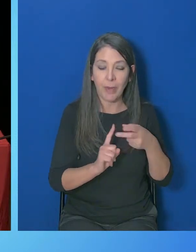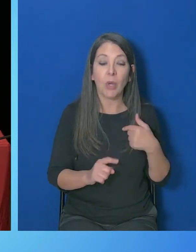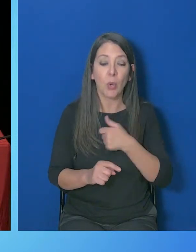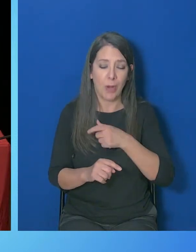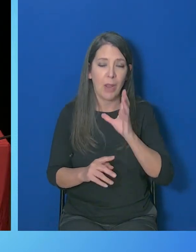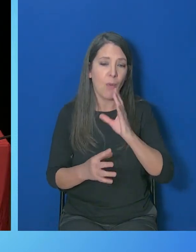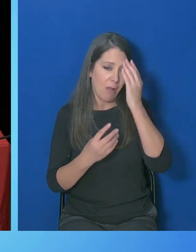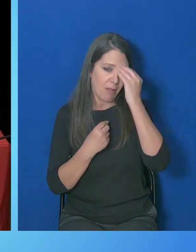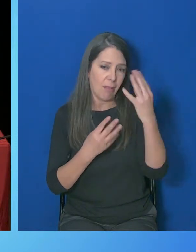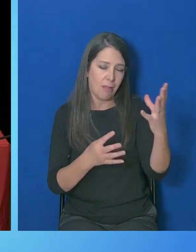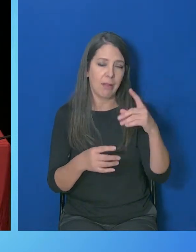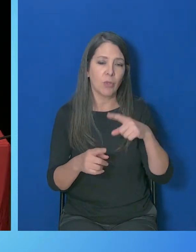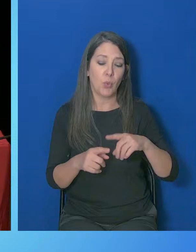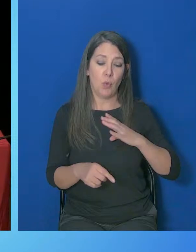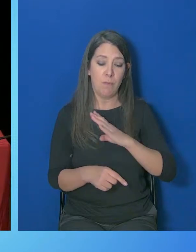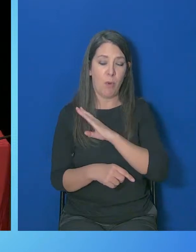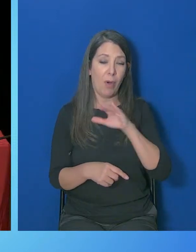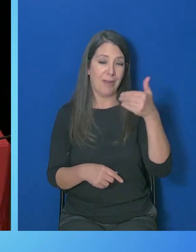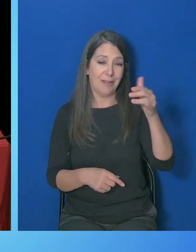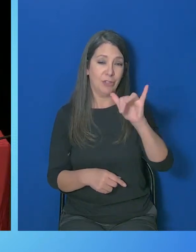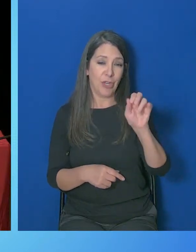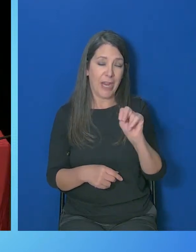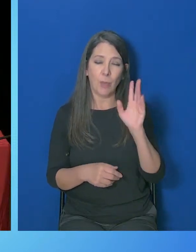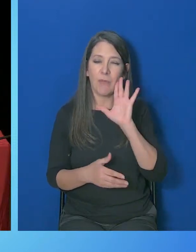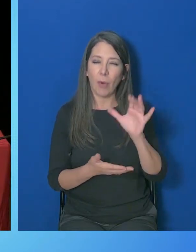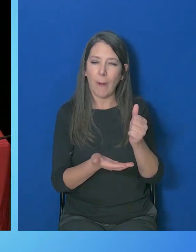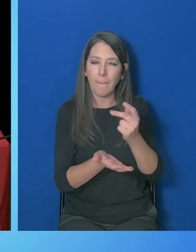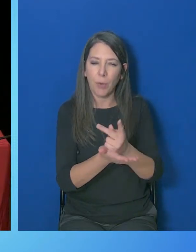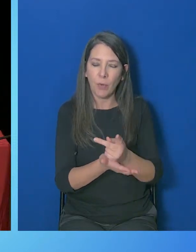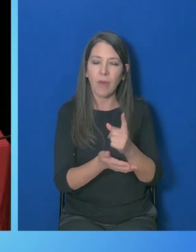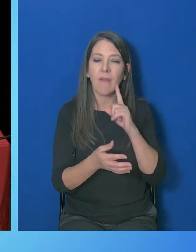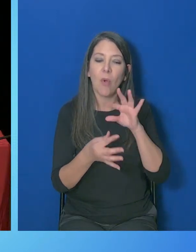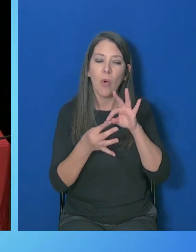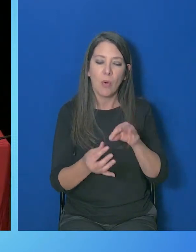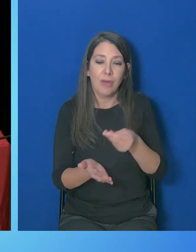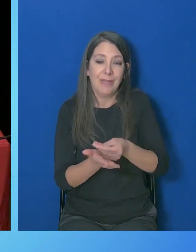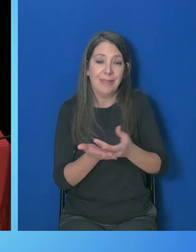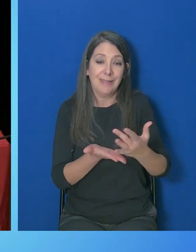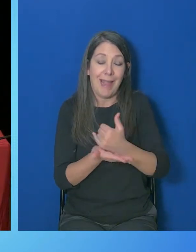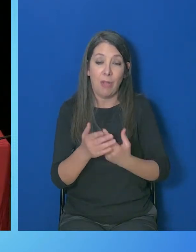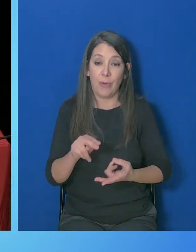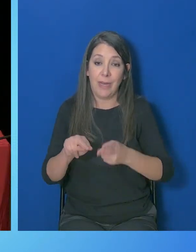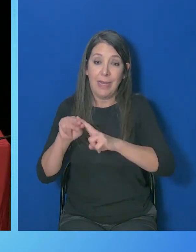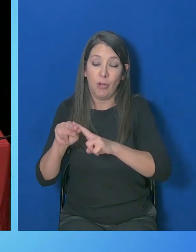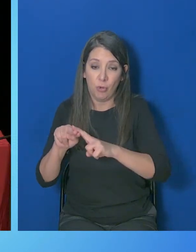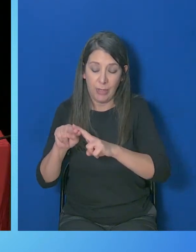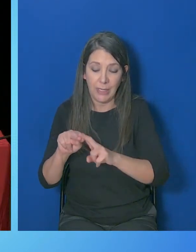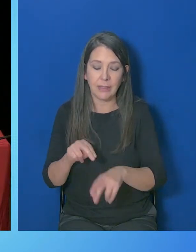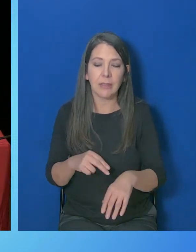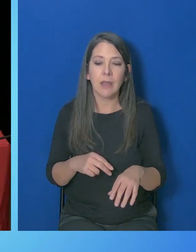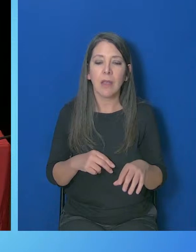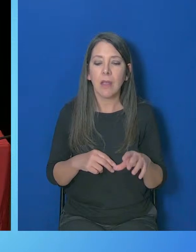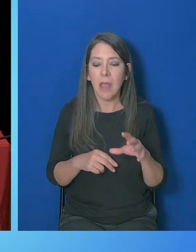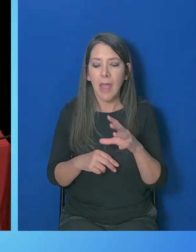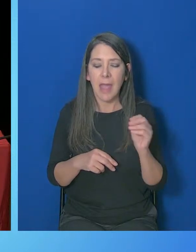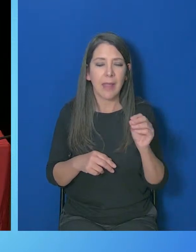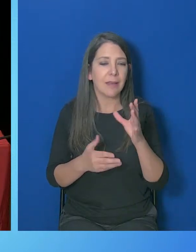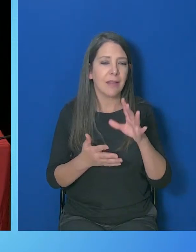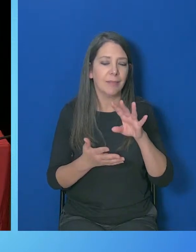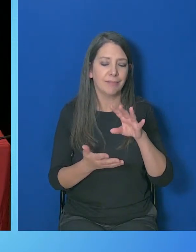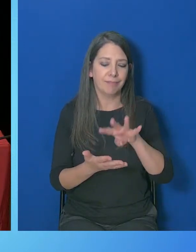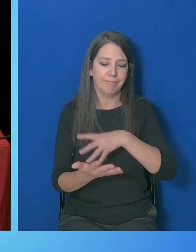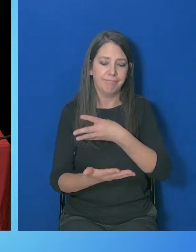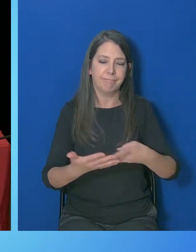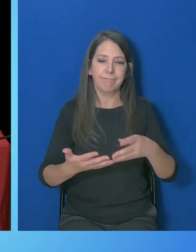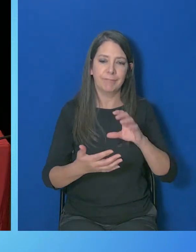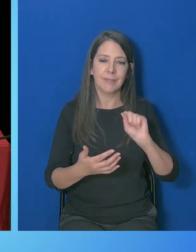in January for approval salary increase recommendations or any salary schedule adjustments